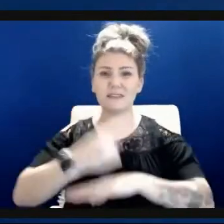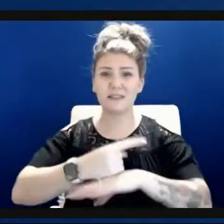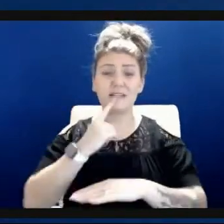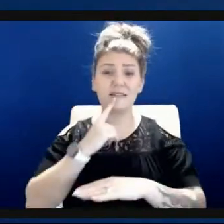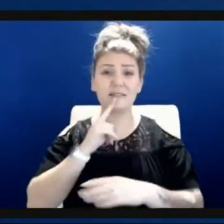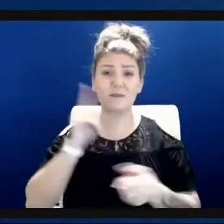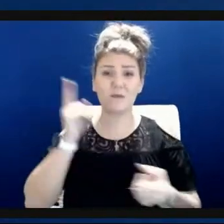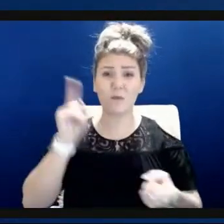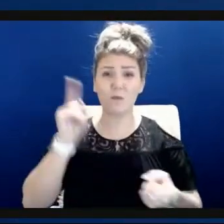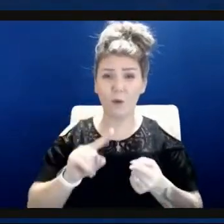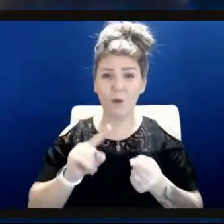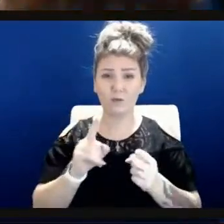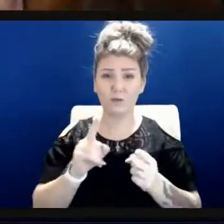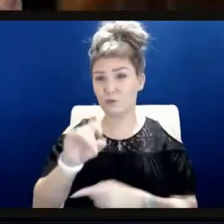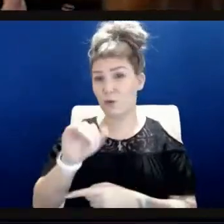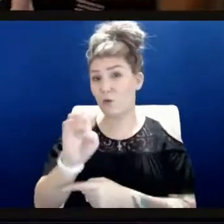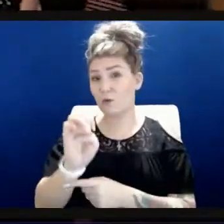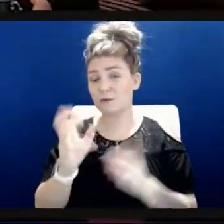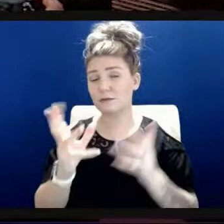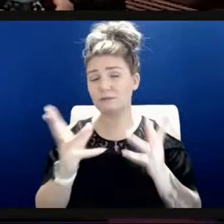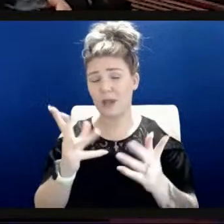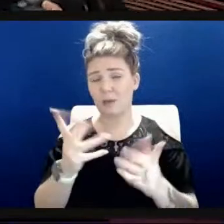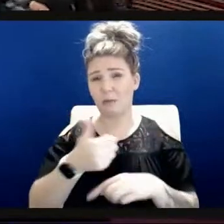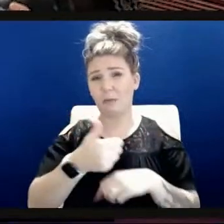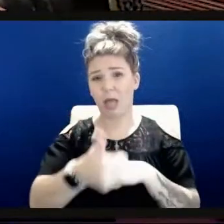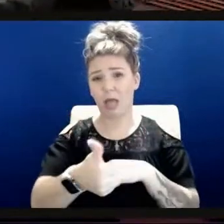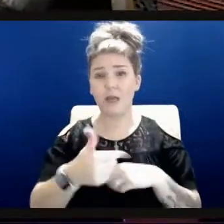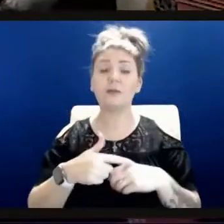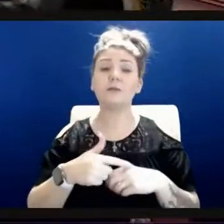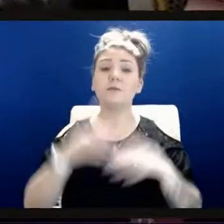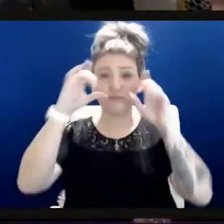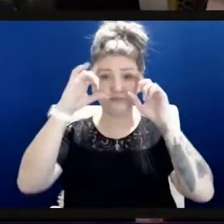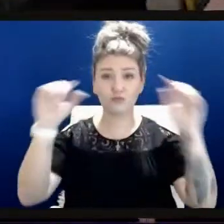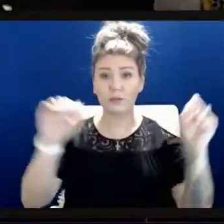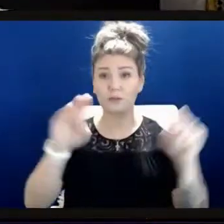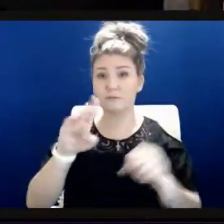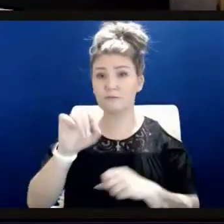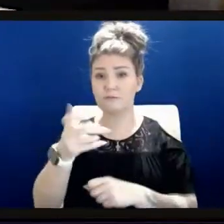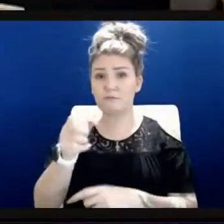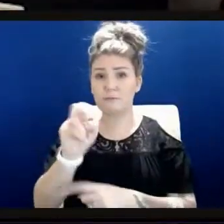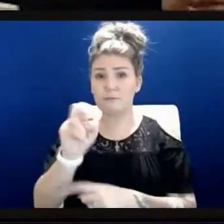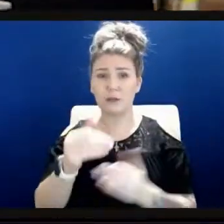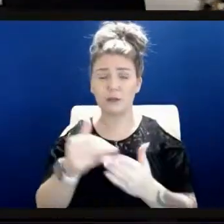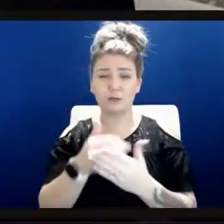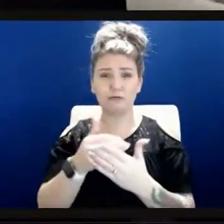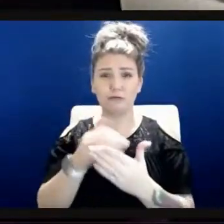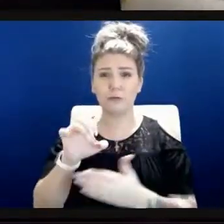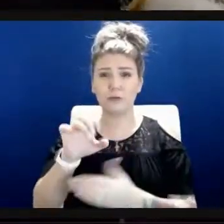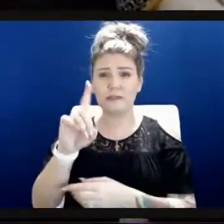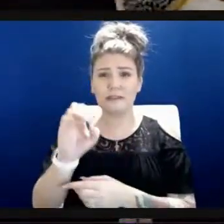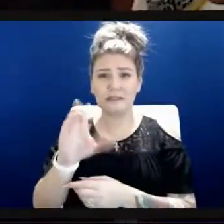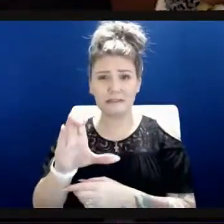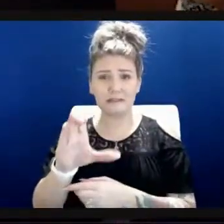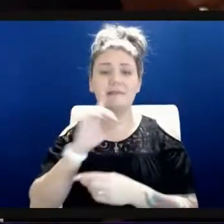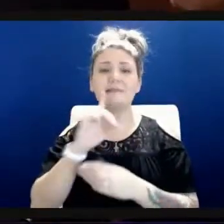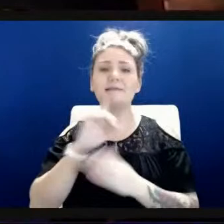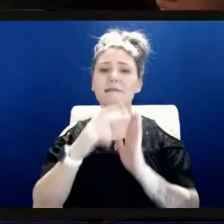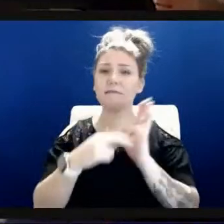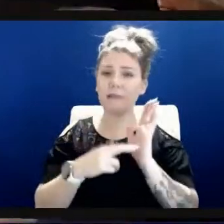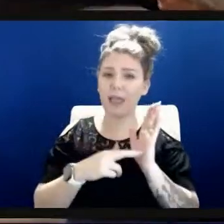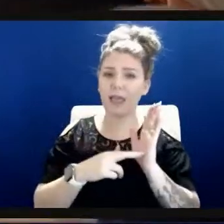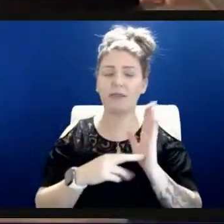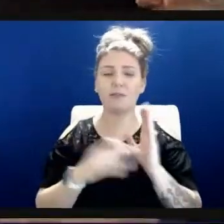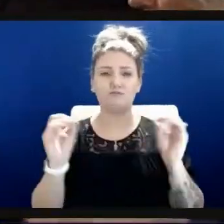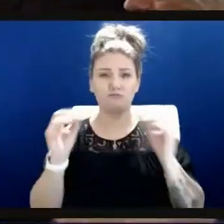to blame. President Joe Biden marked the new CDC masking guidelines by going maskless during the State of the Union address at the